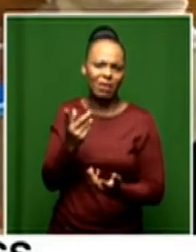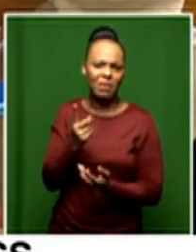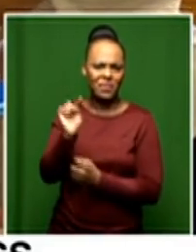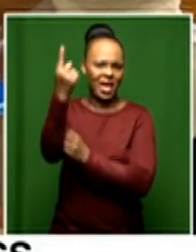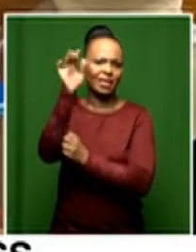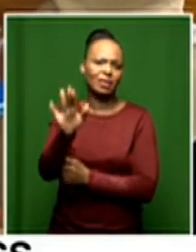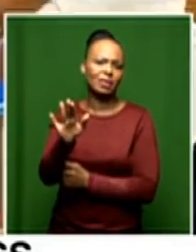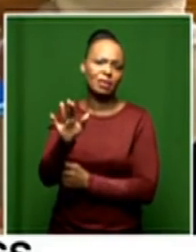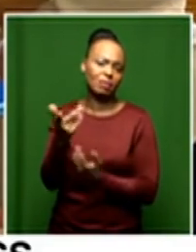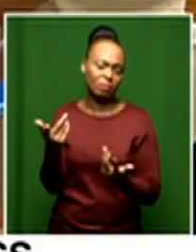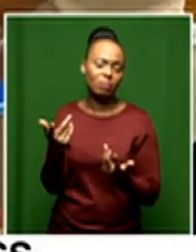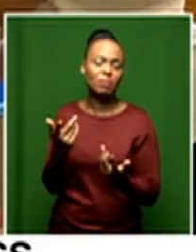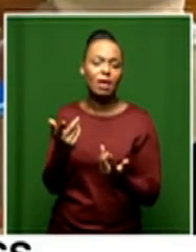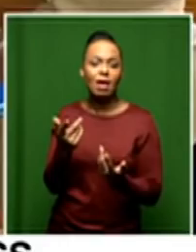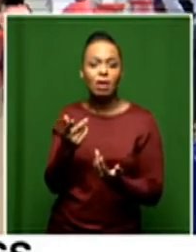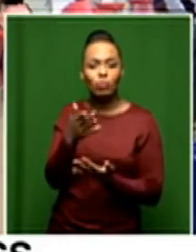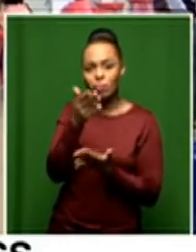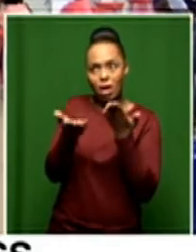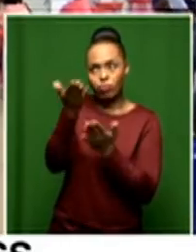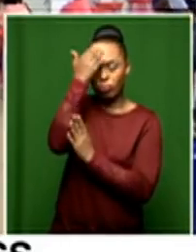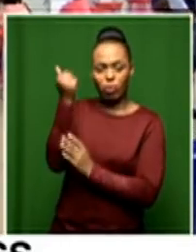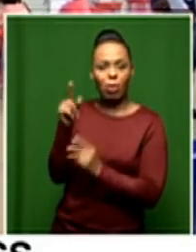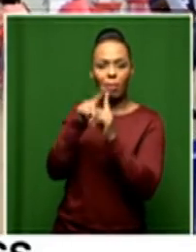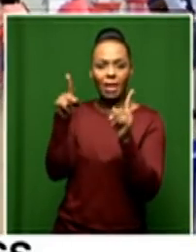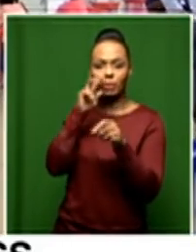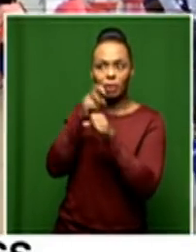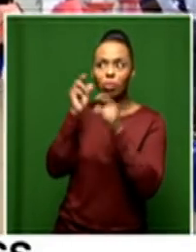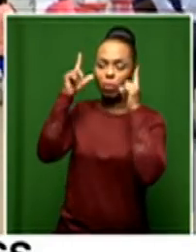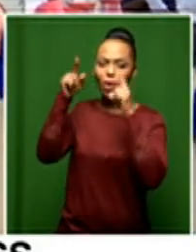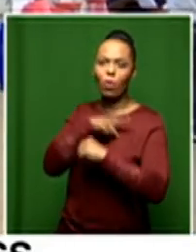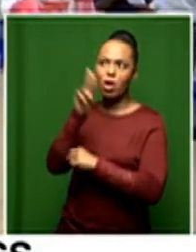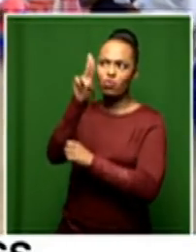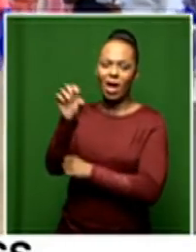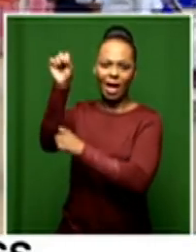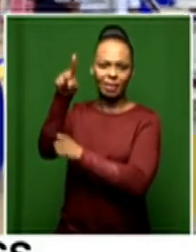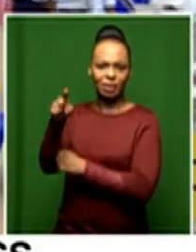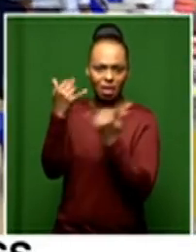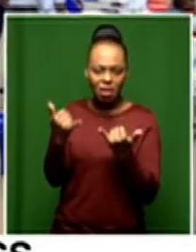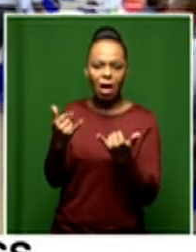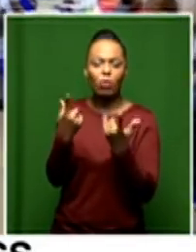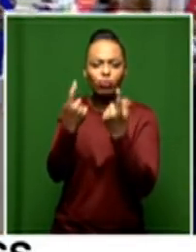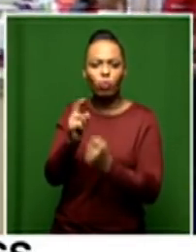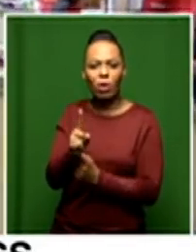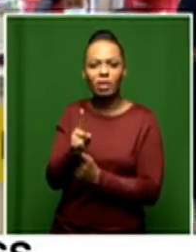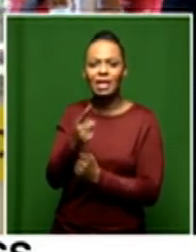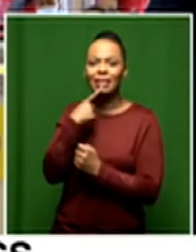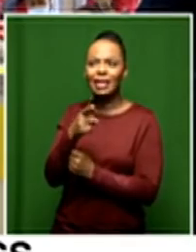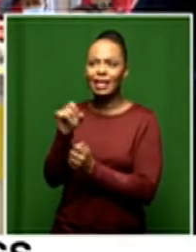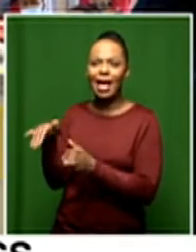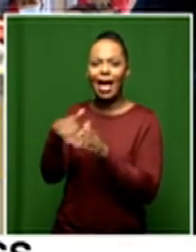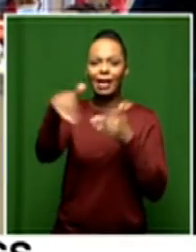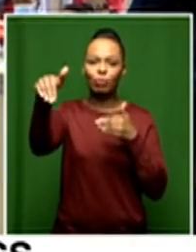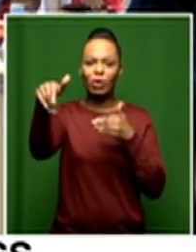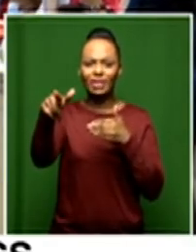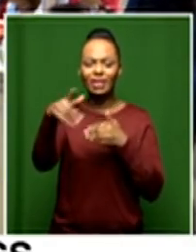may not be aware, but one of the rules that, for example, the US has done is that they would not export vaccines